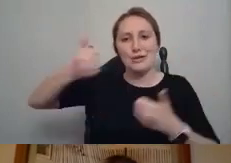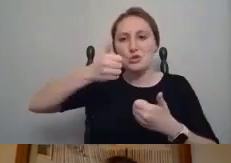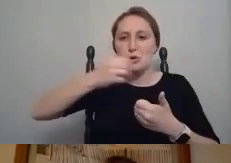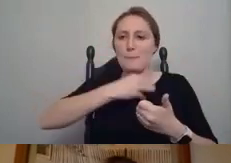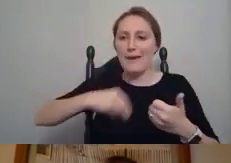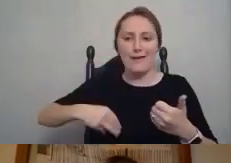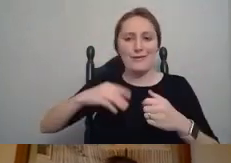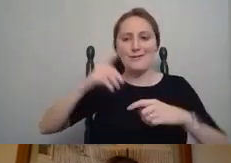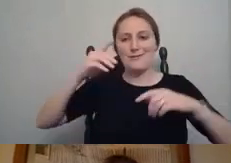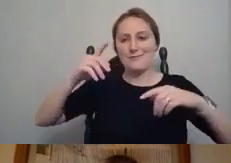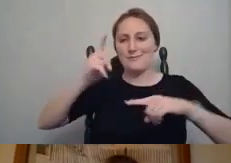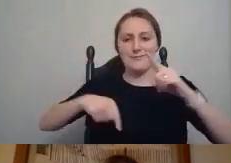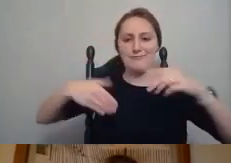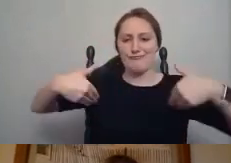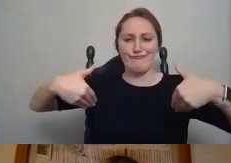that yet.